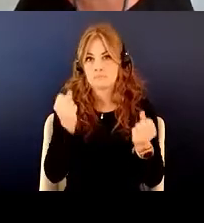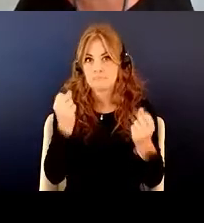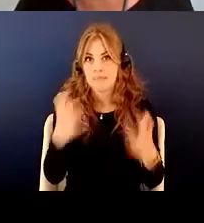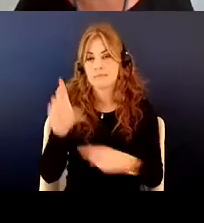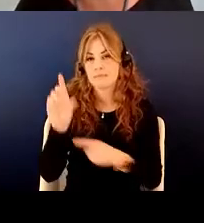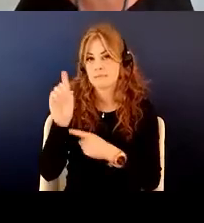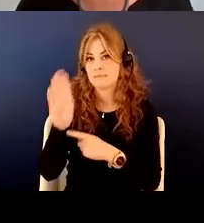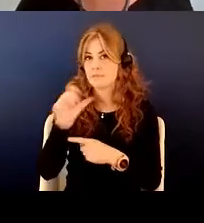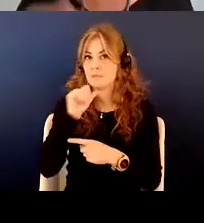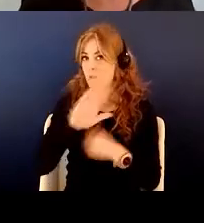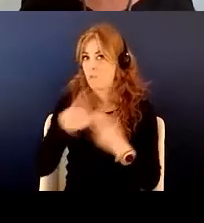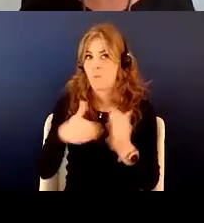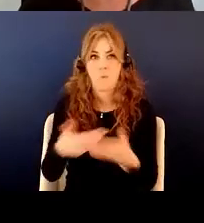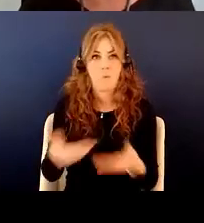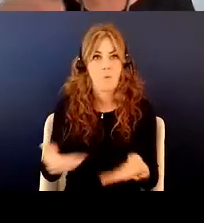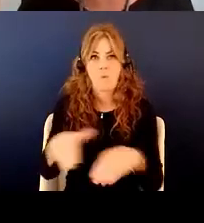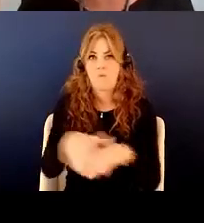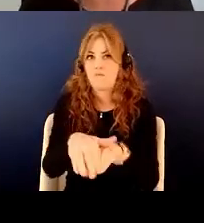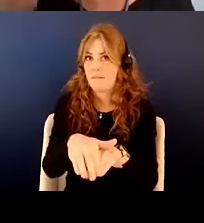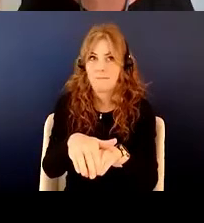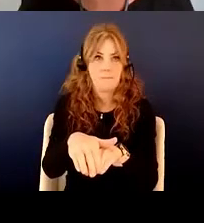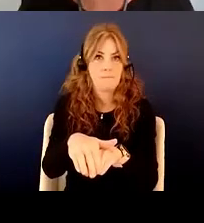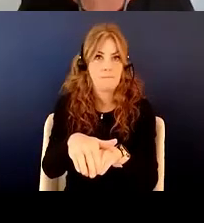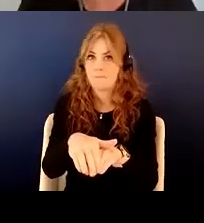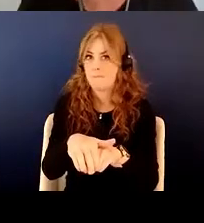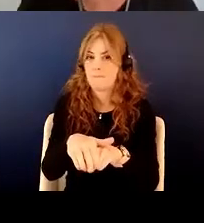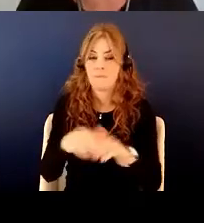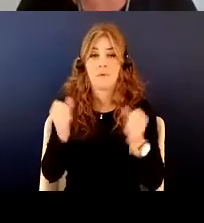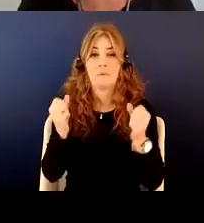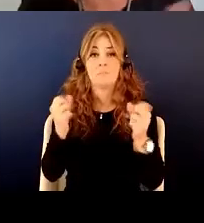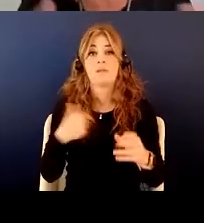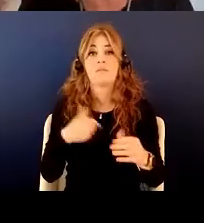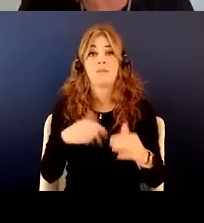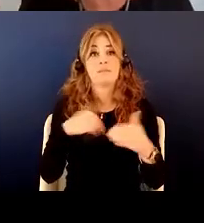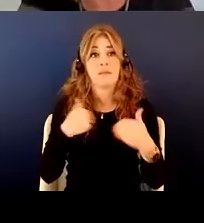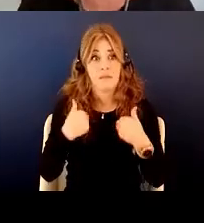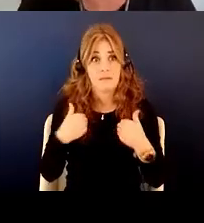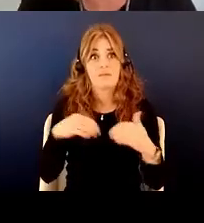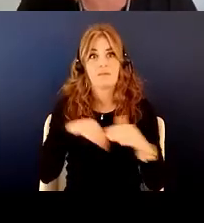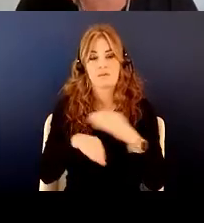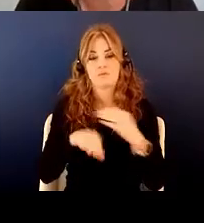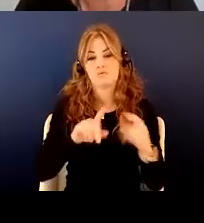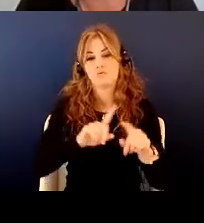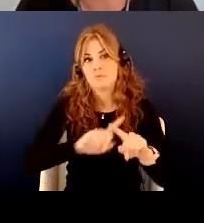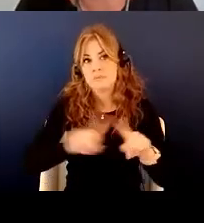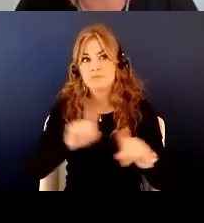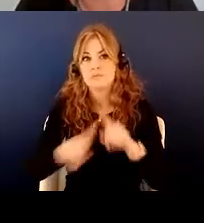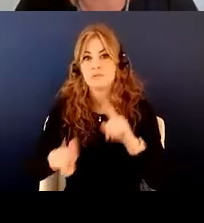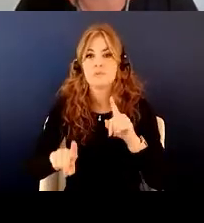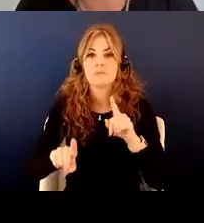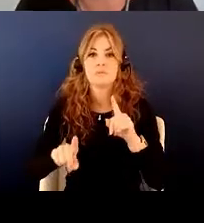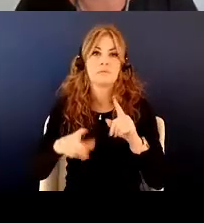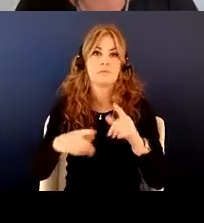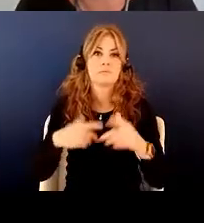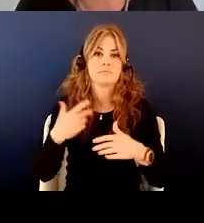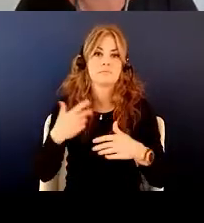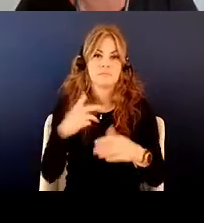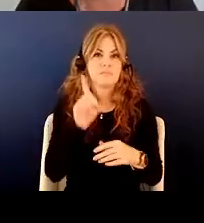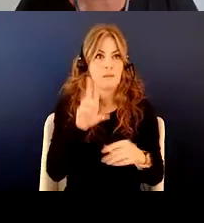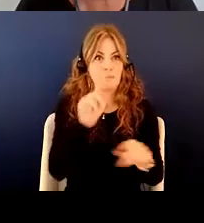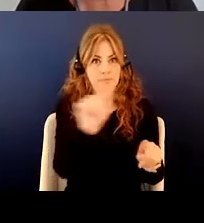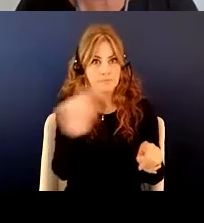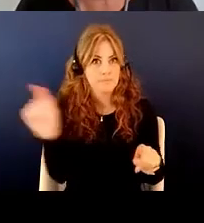all overlap. And it also turns out that many of us have access to different forms of those